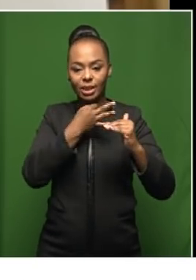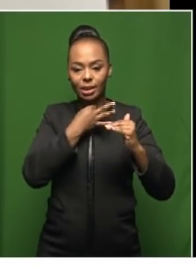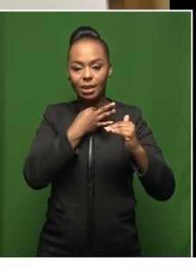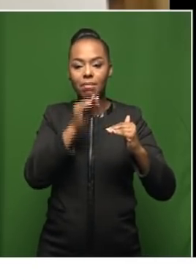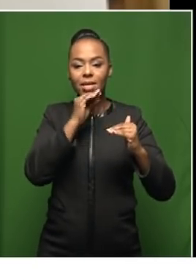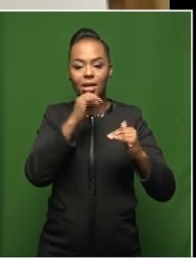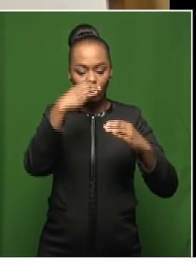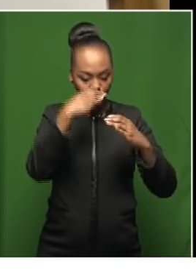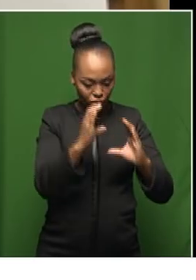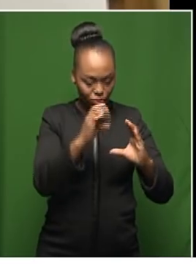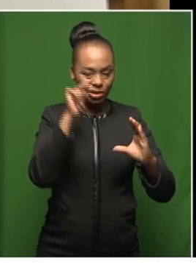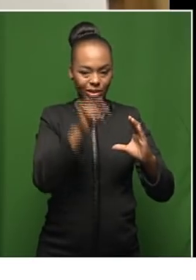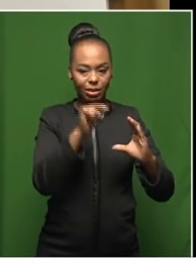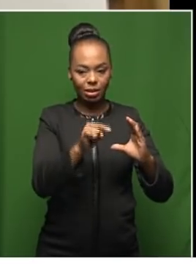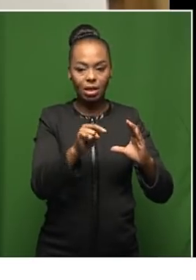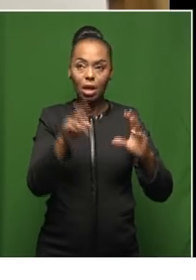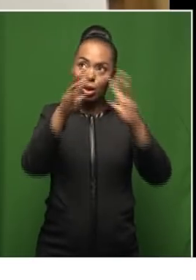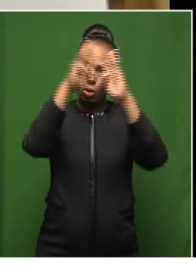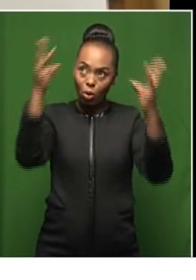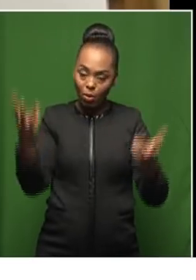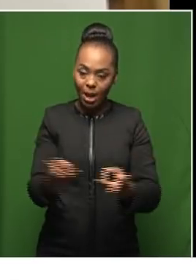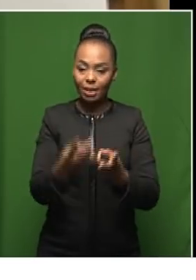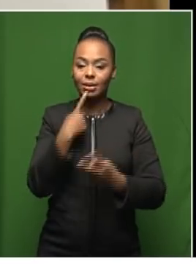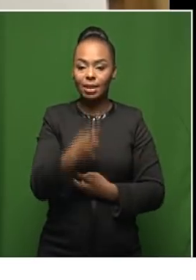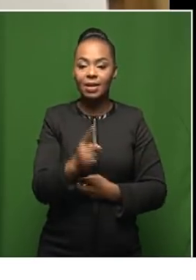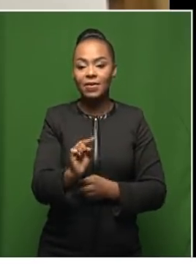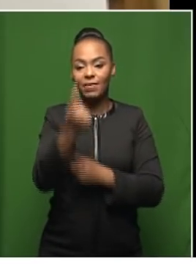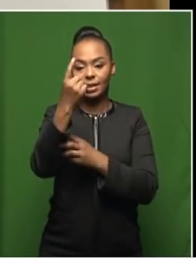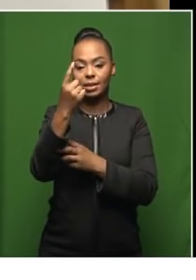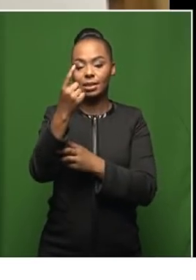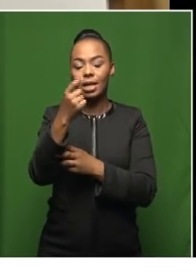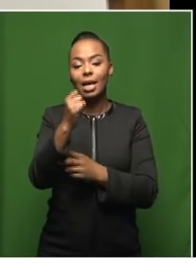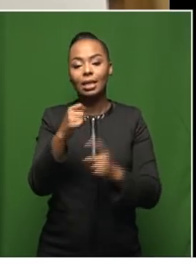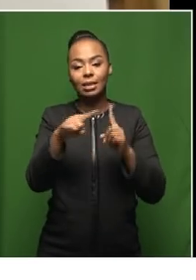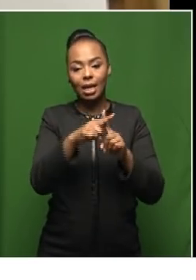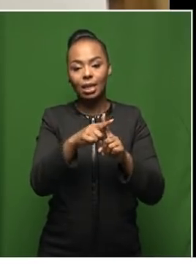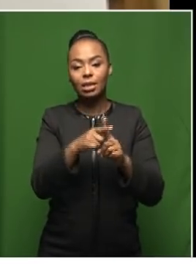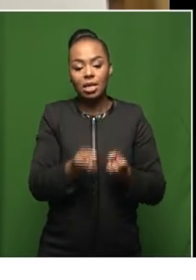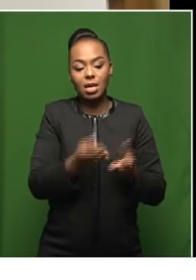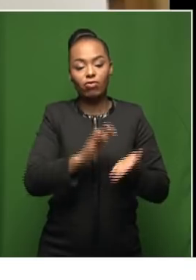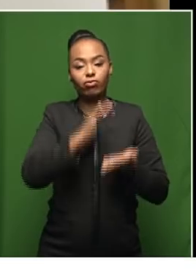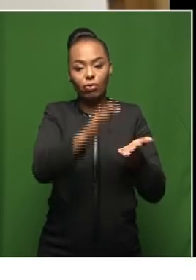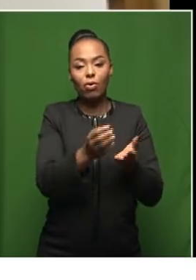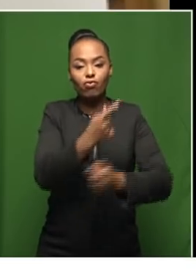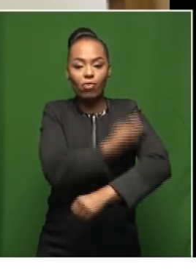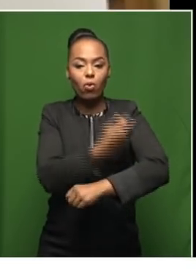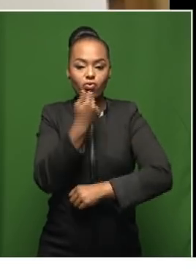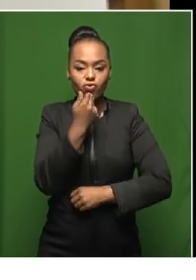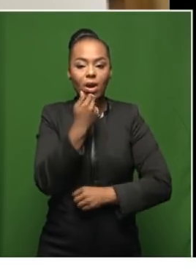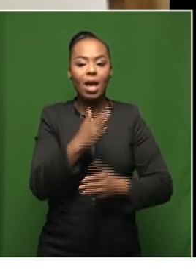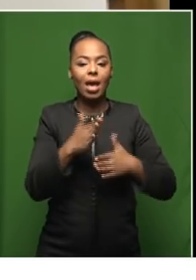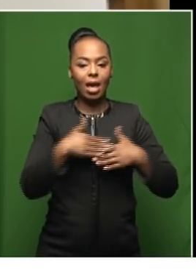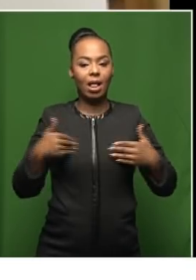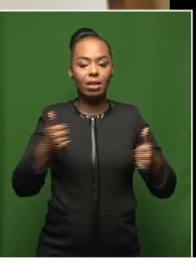attention. Globally, the approach has been that your first target must be healthcare workers, because they must stabilize the health system without